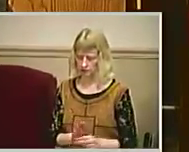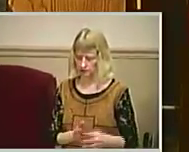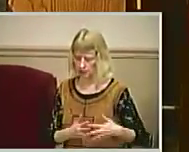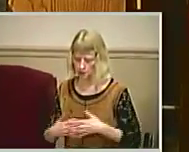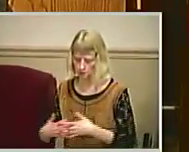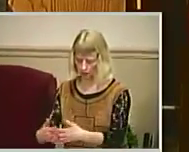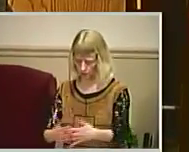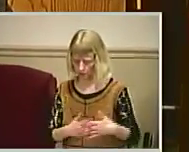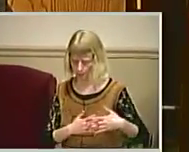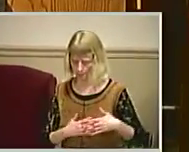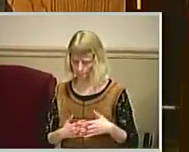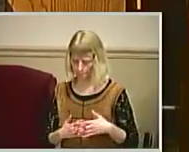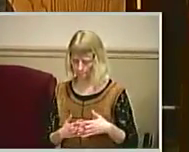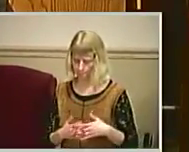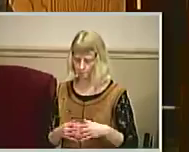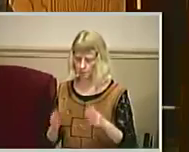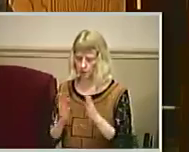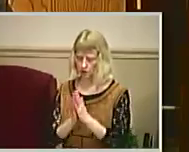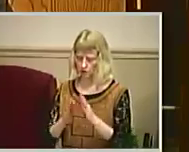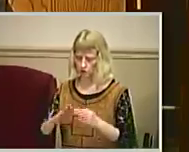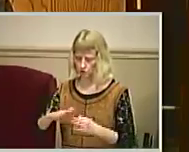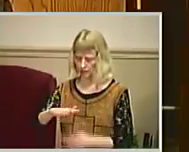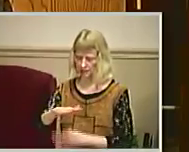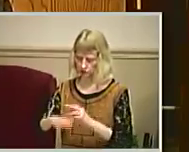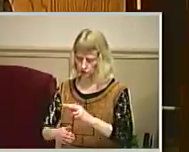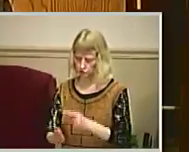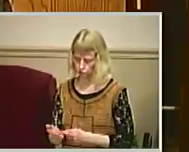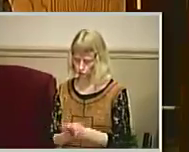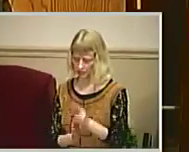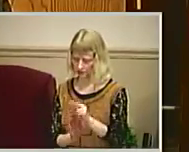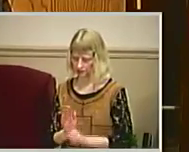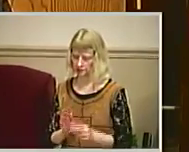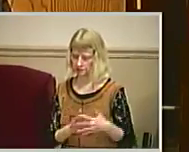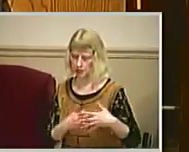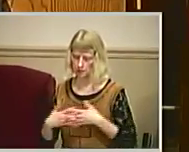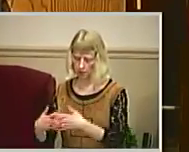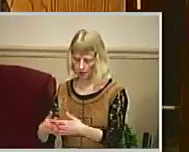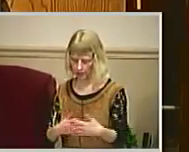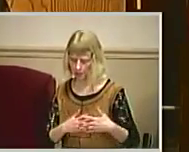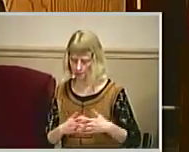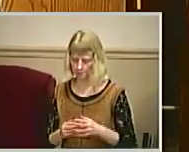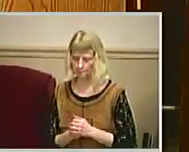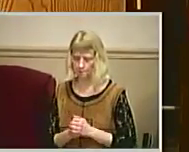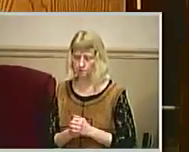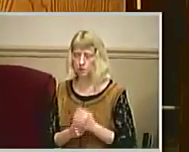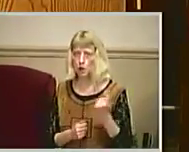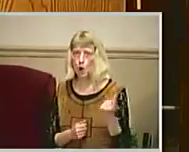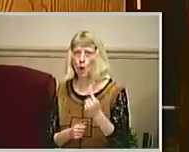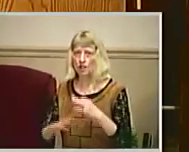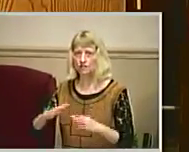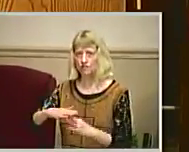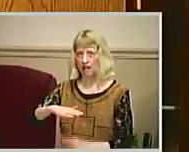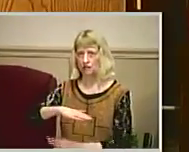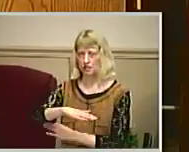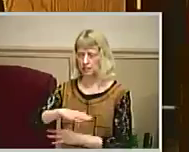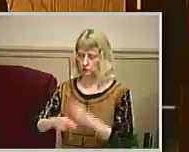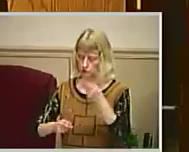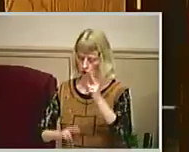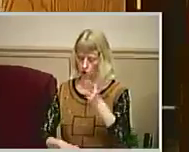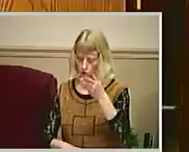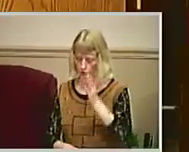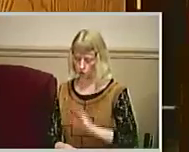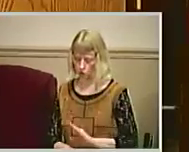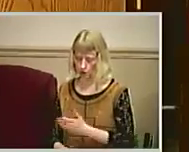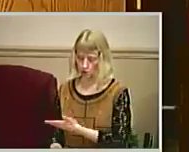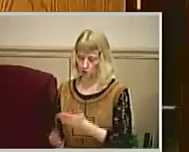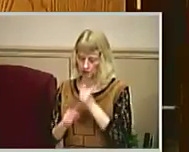America. Let's pray for a foundation of righteousness in America. You see, the only foundation that will honor God and